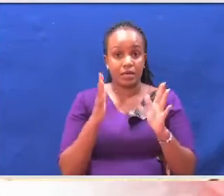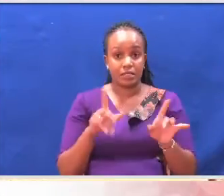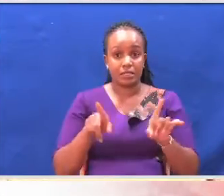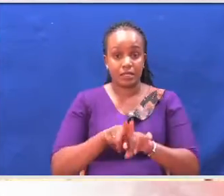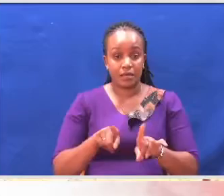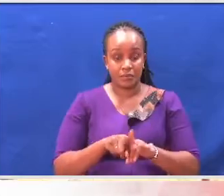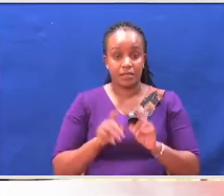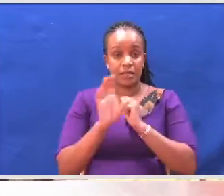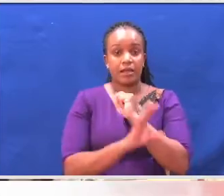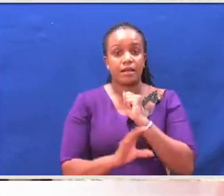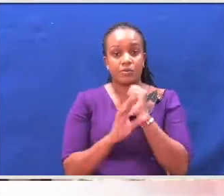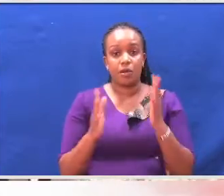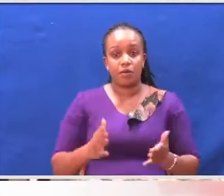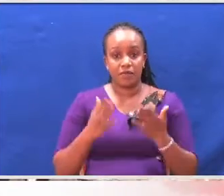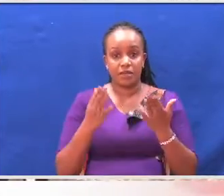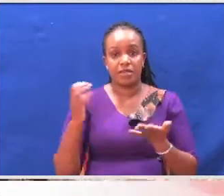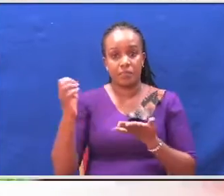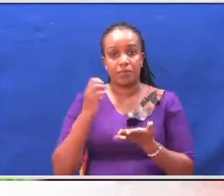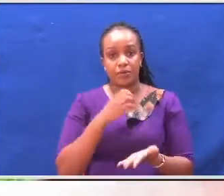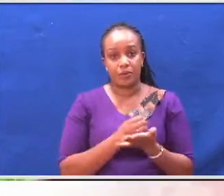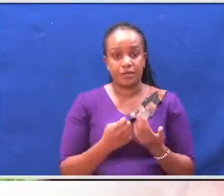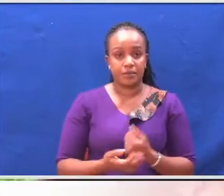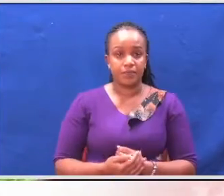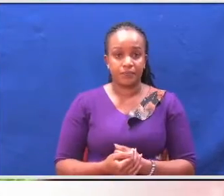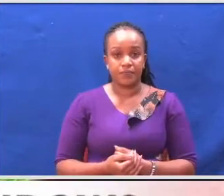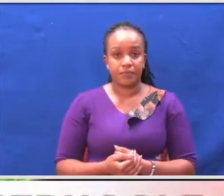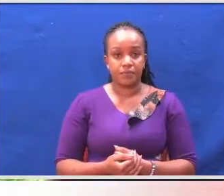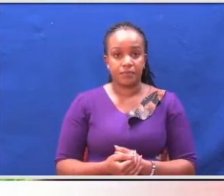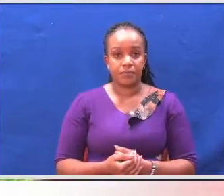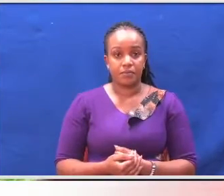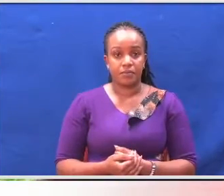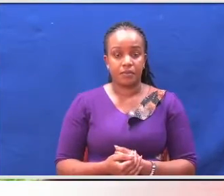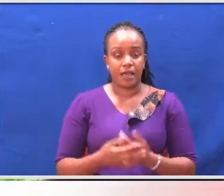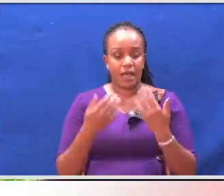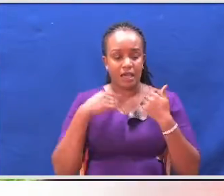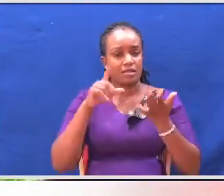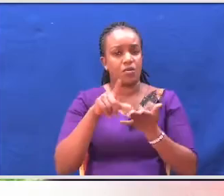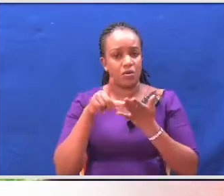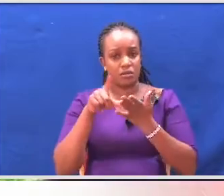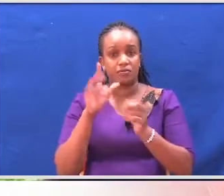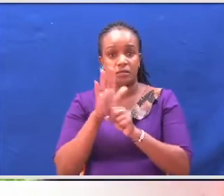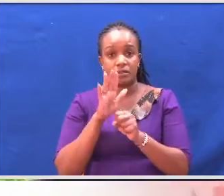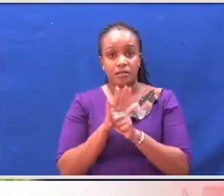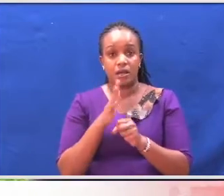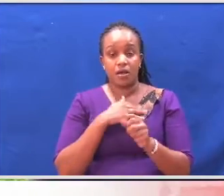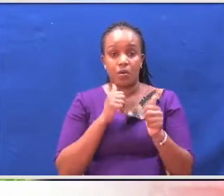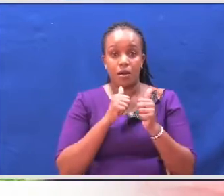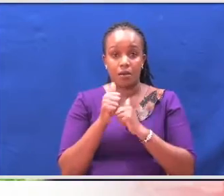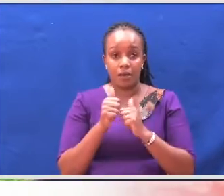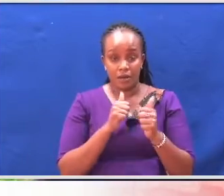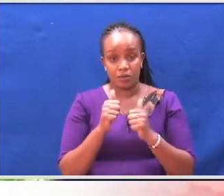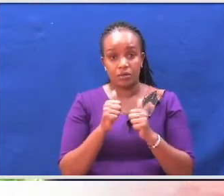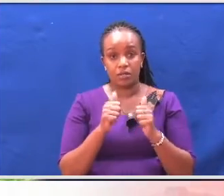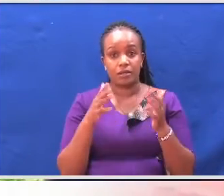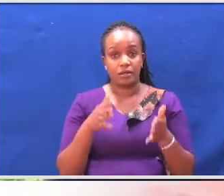by offering employment and economy-wise. It is under receivership. Our pilot here is the receiver